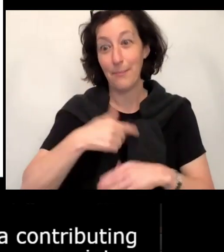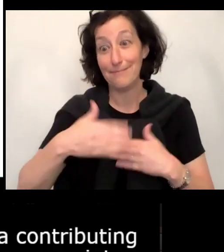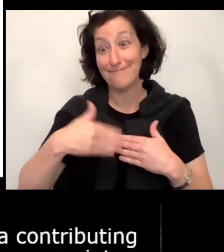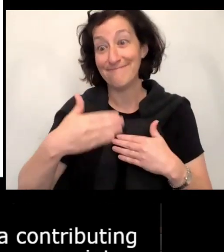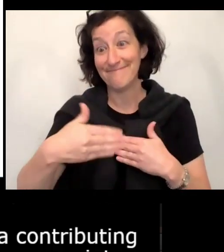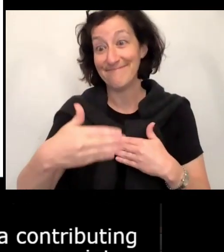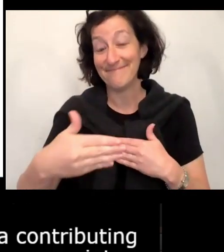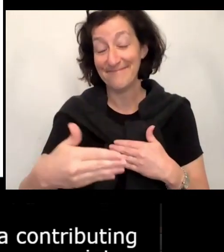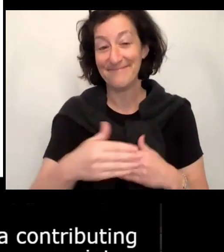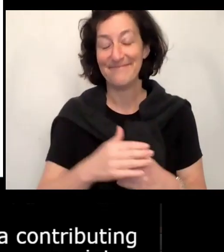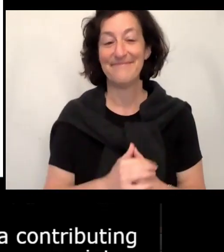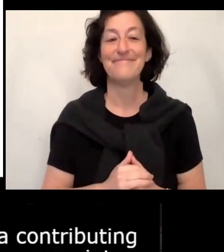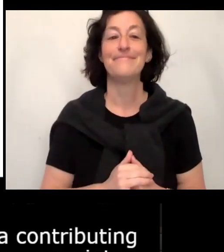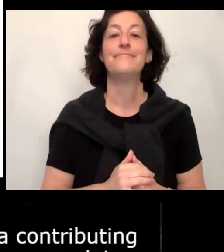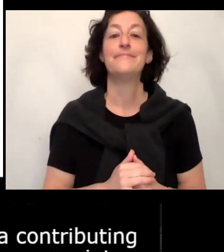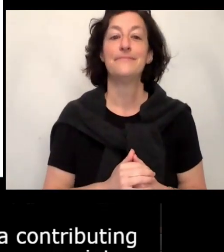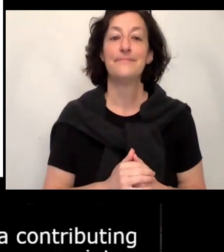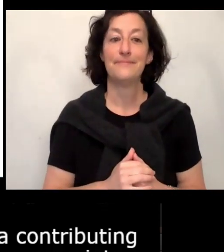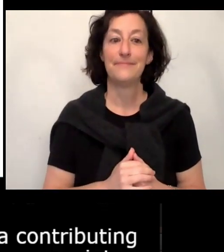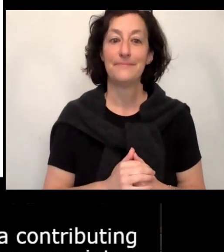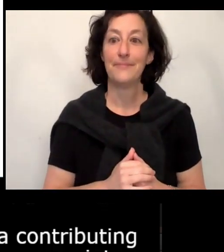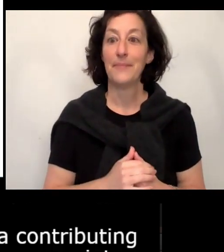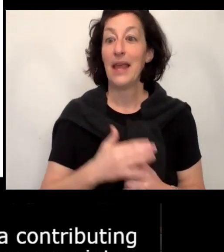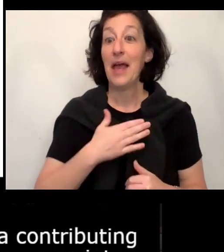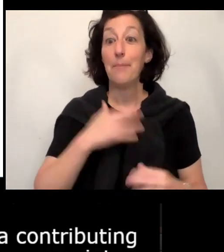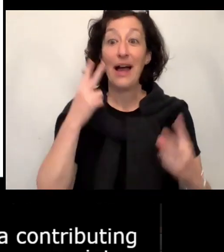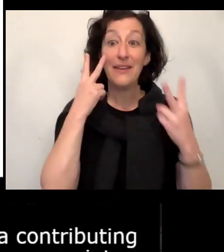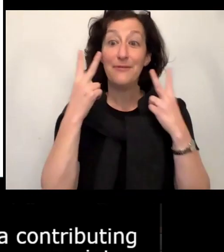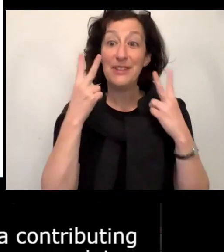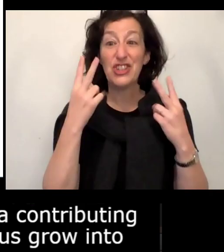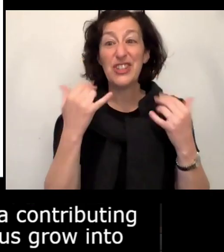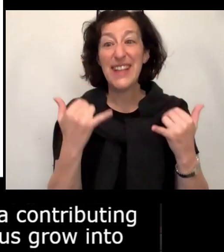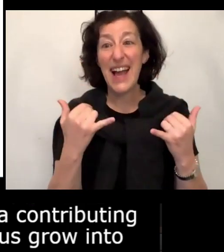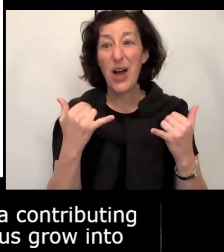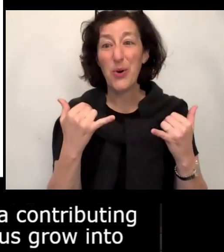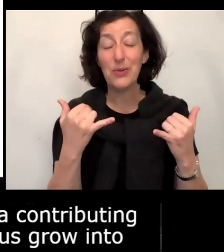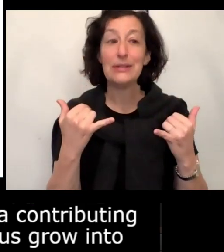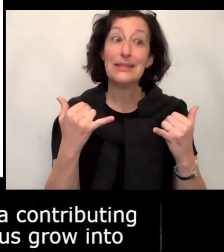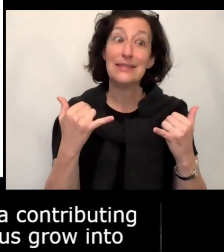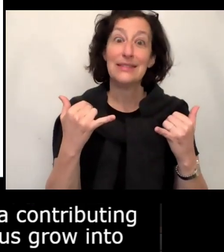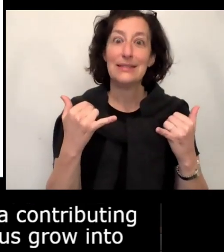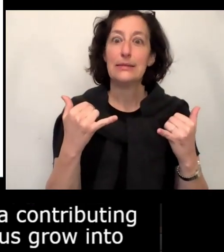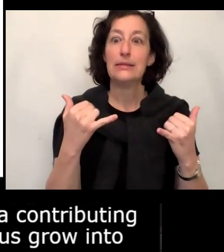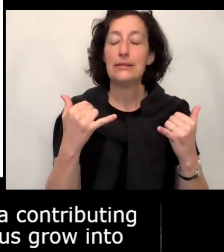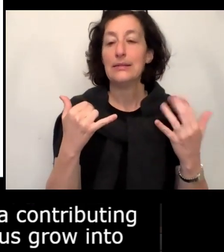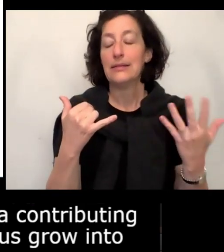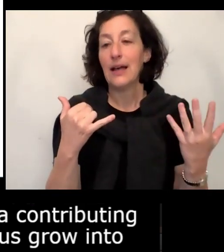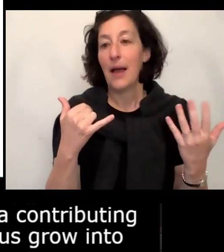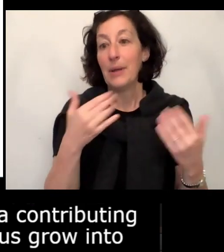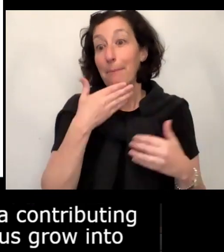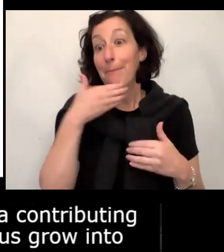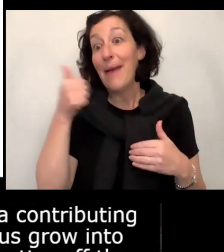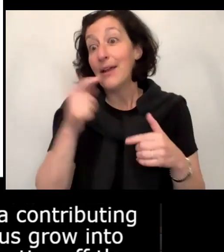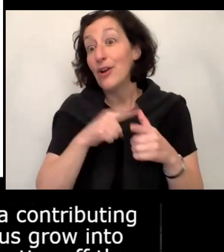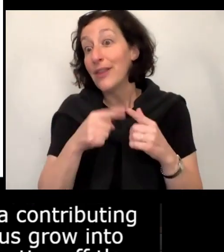And I don't see as well as I used to. I'm certainly better off than many, but it is